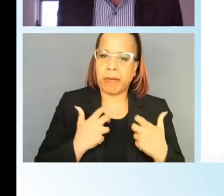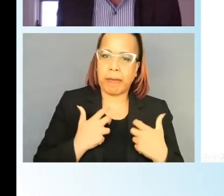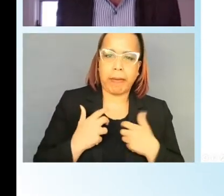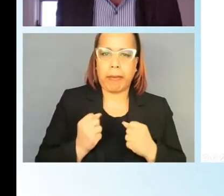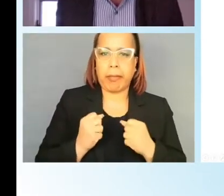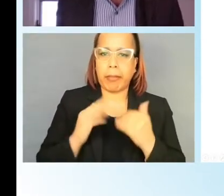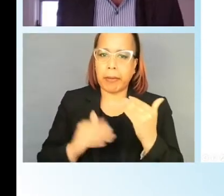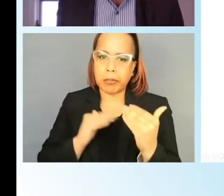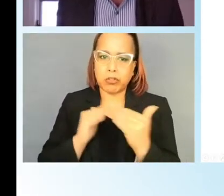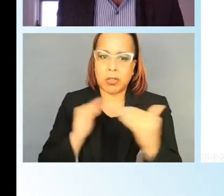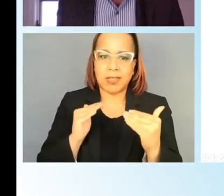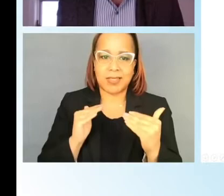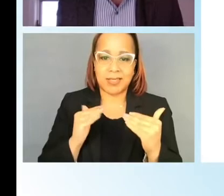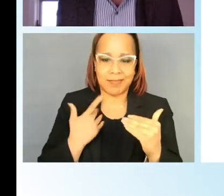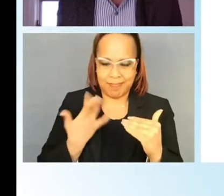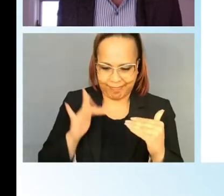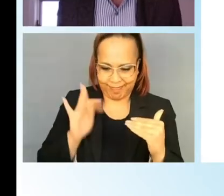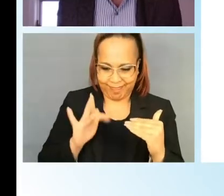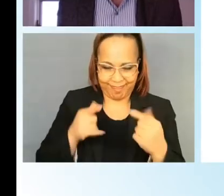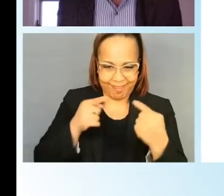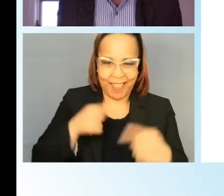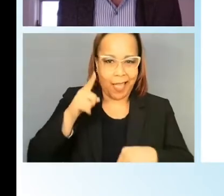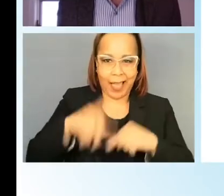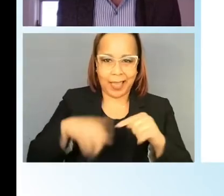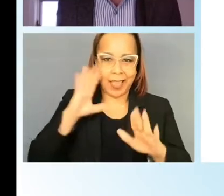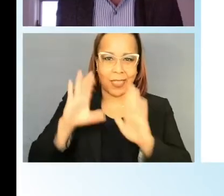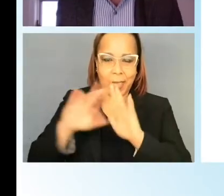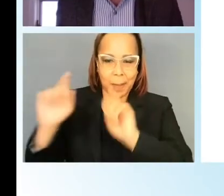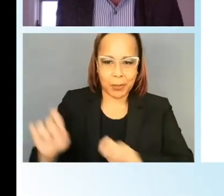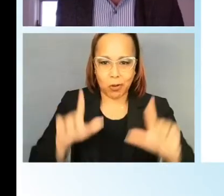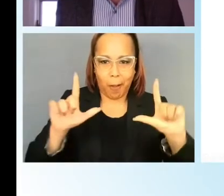I can't quite get the image up here.